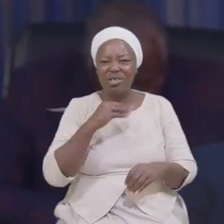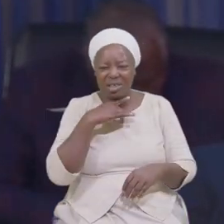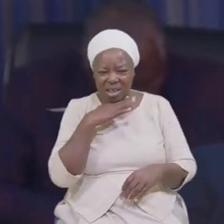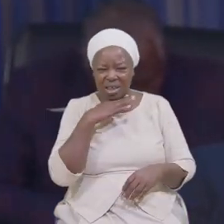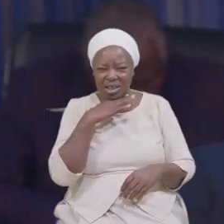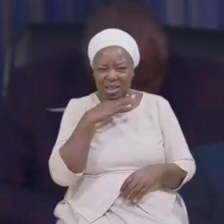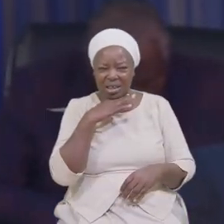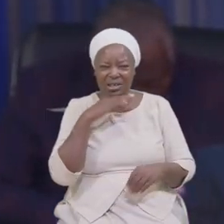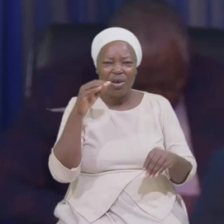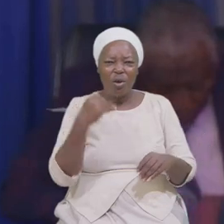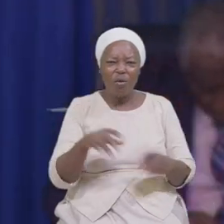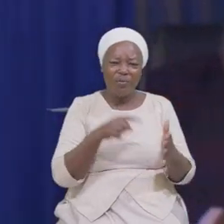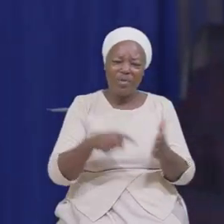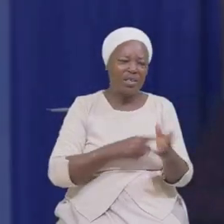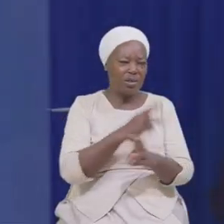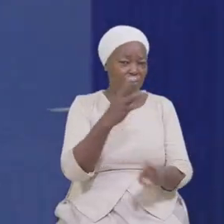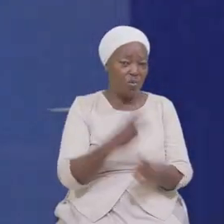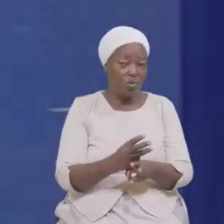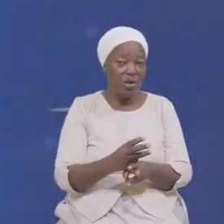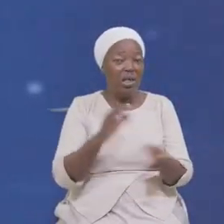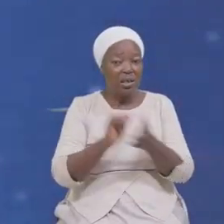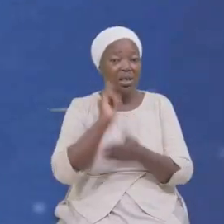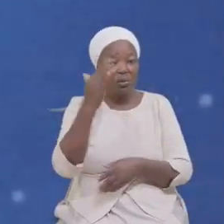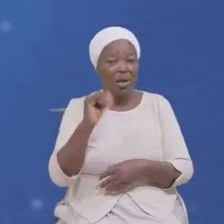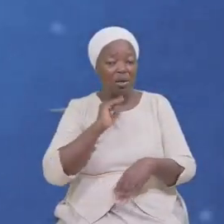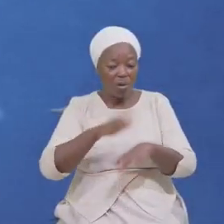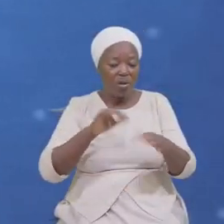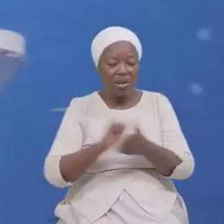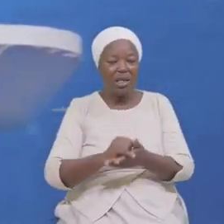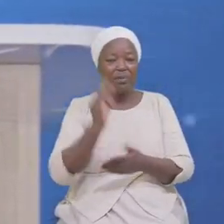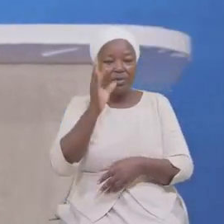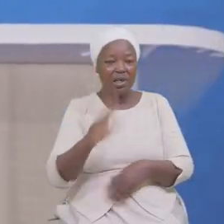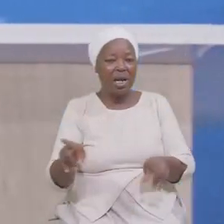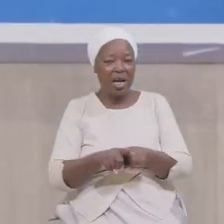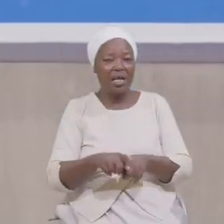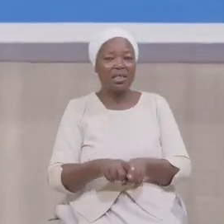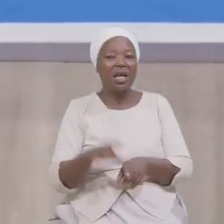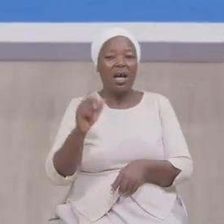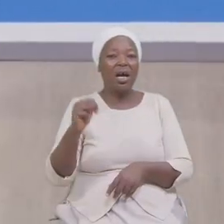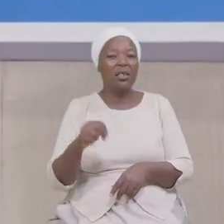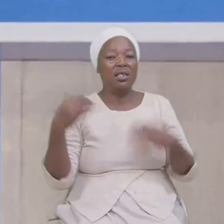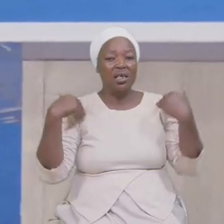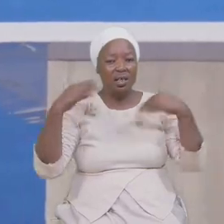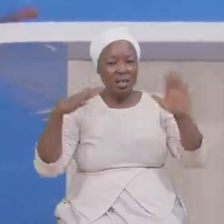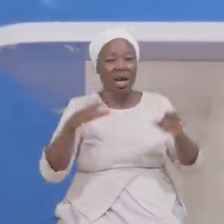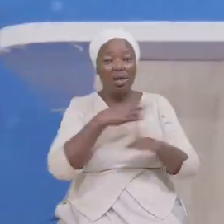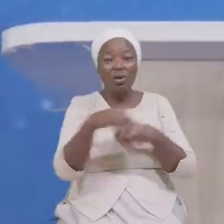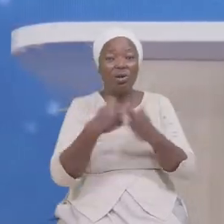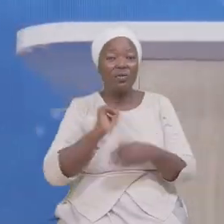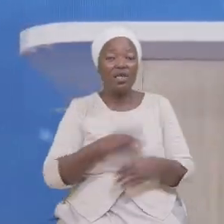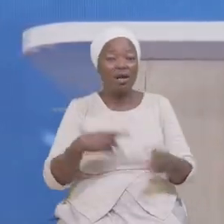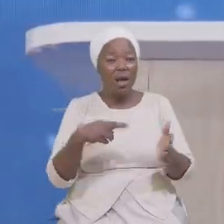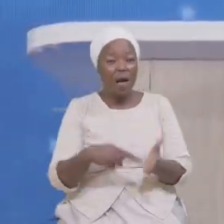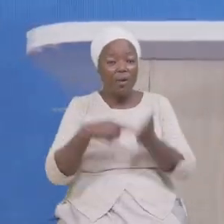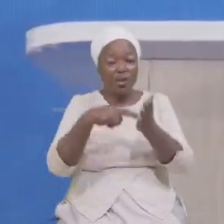this world. That's why he referred to that minister as an angel. And all of us who are ambassadors of Christ, all of us who